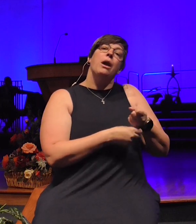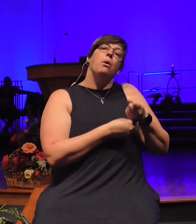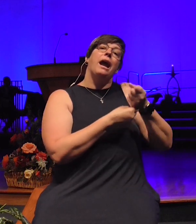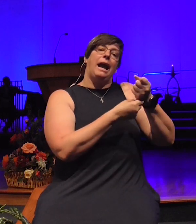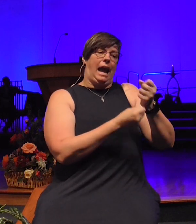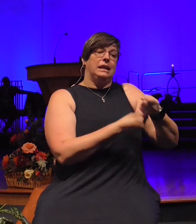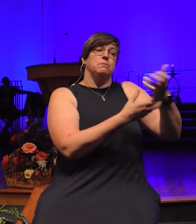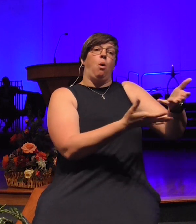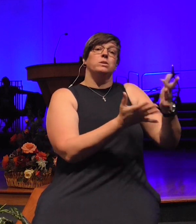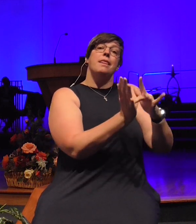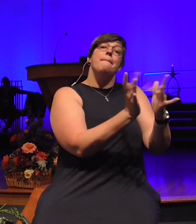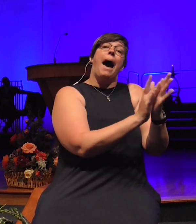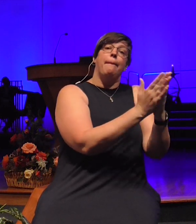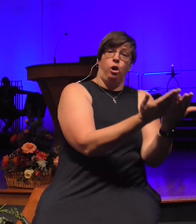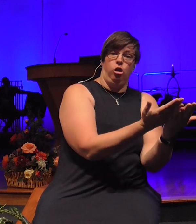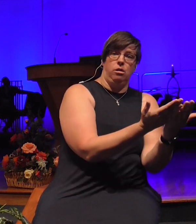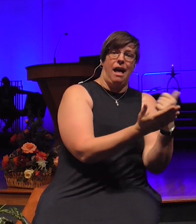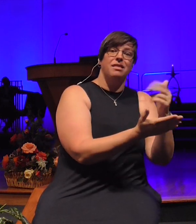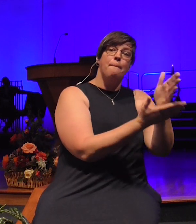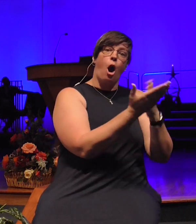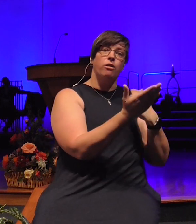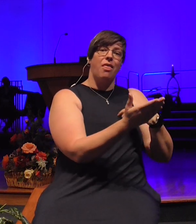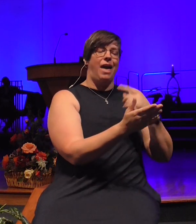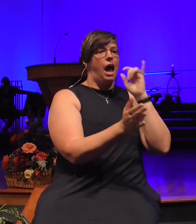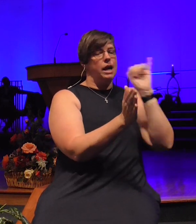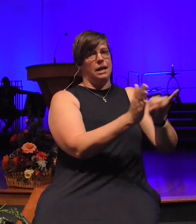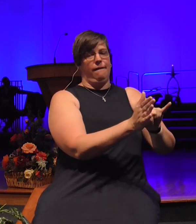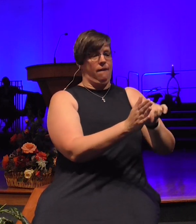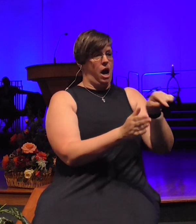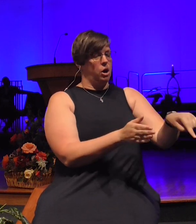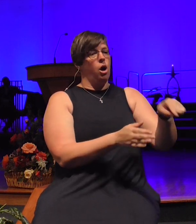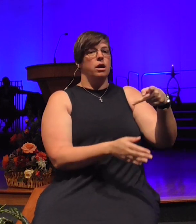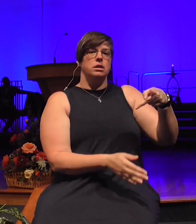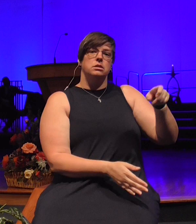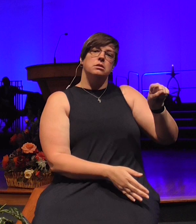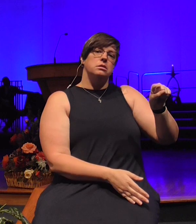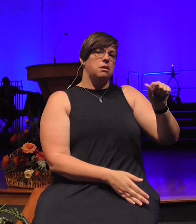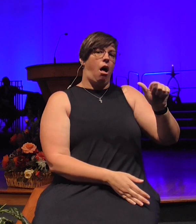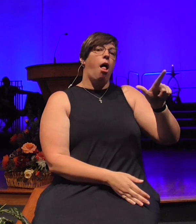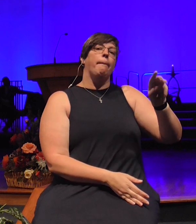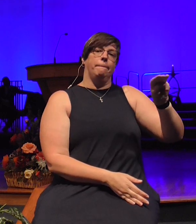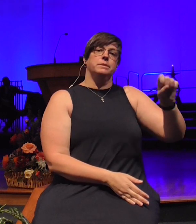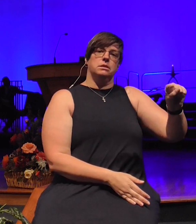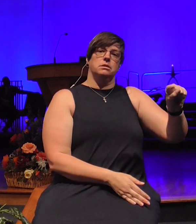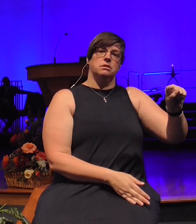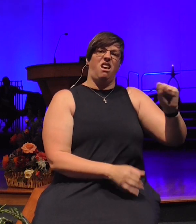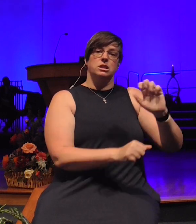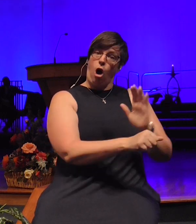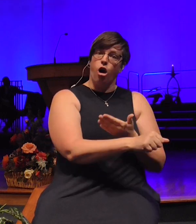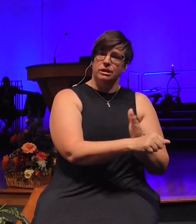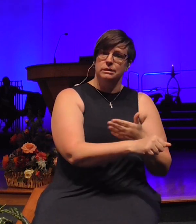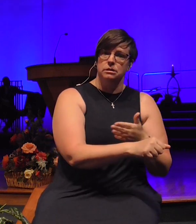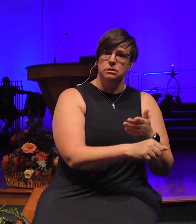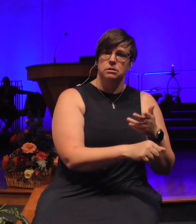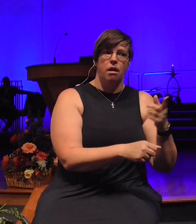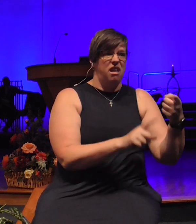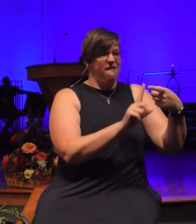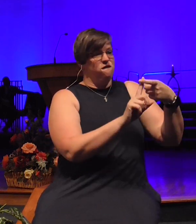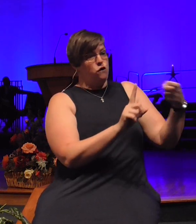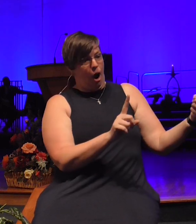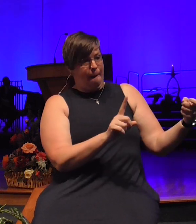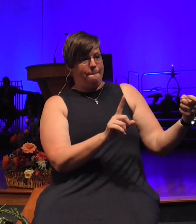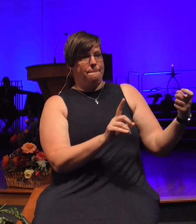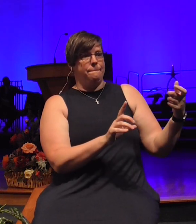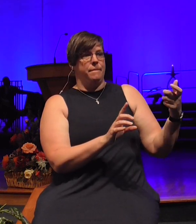that most of the Africans identified with were these psalms, these songs. Not only were they from an